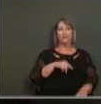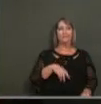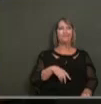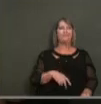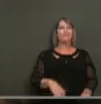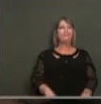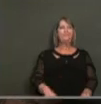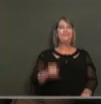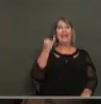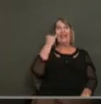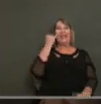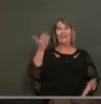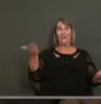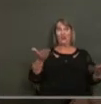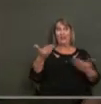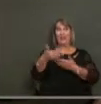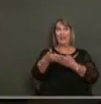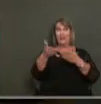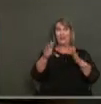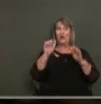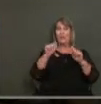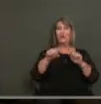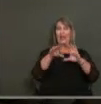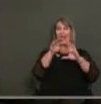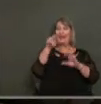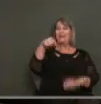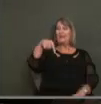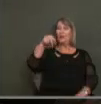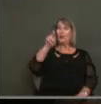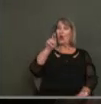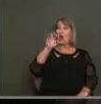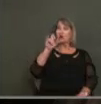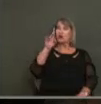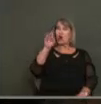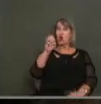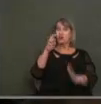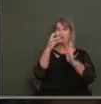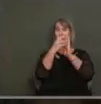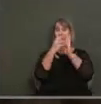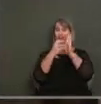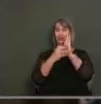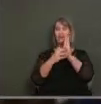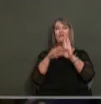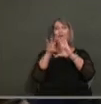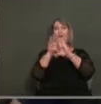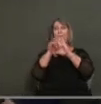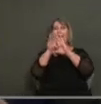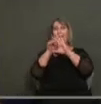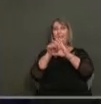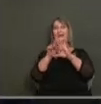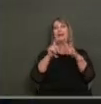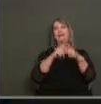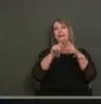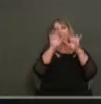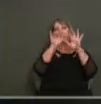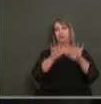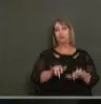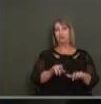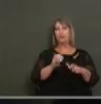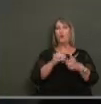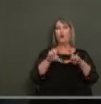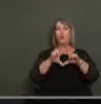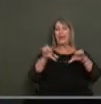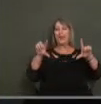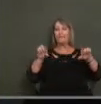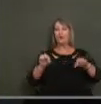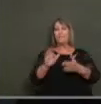note, too, if you're in the room, you can scan this QR code to leave a comment. And we also have paper cards available. So any questions, go ahead